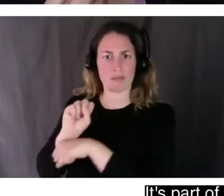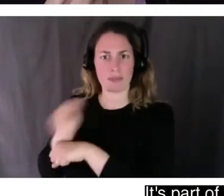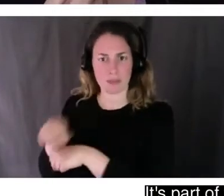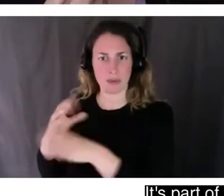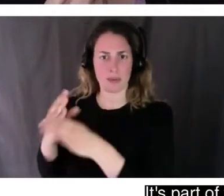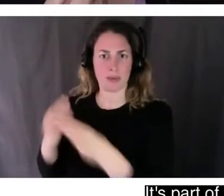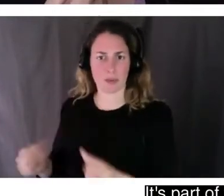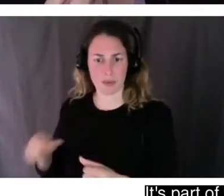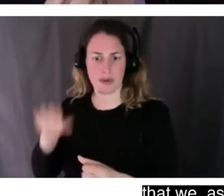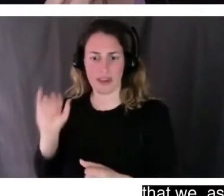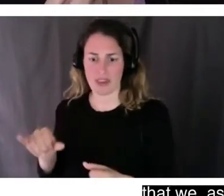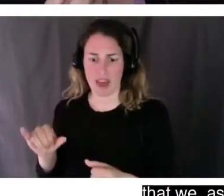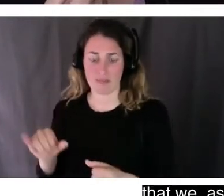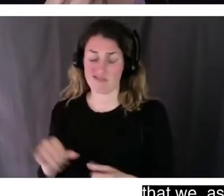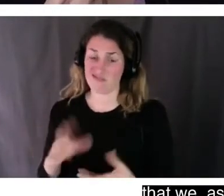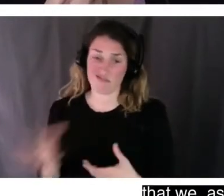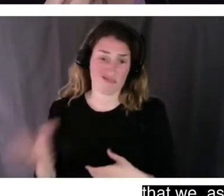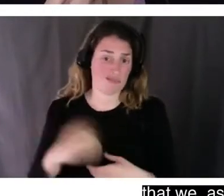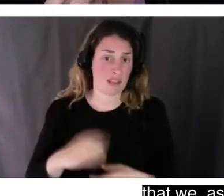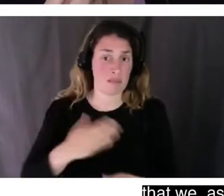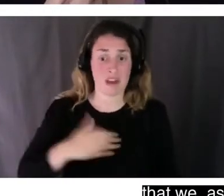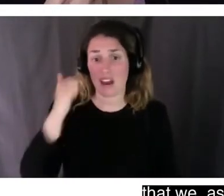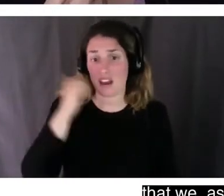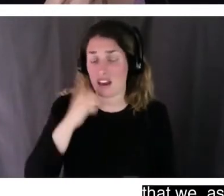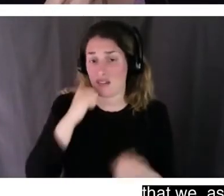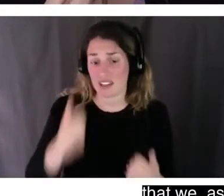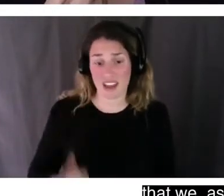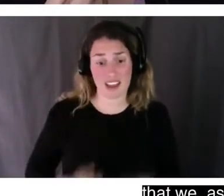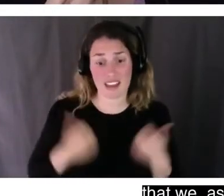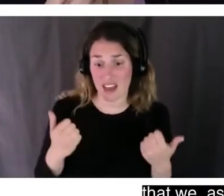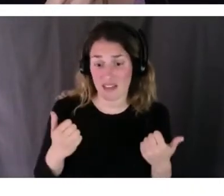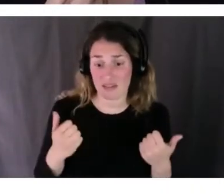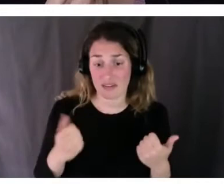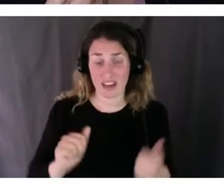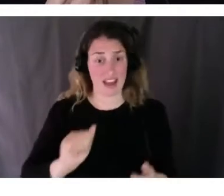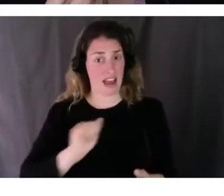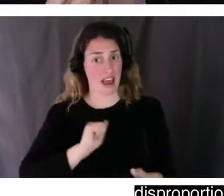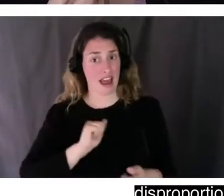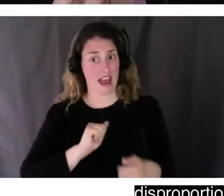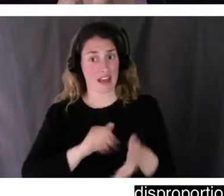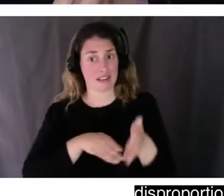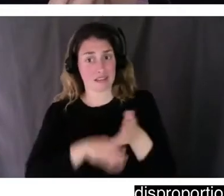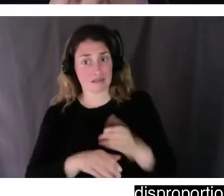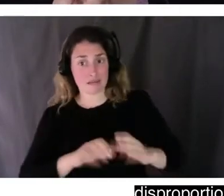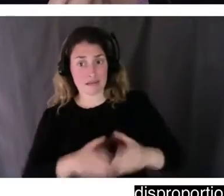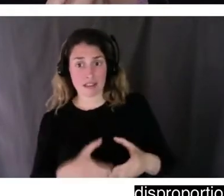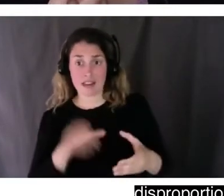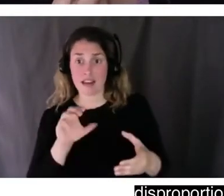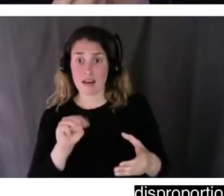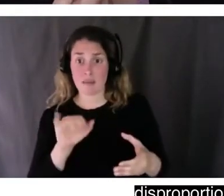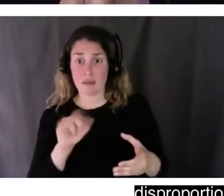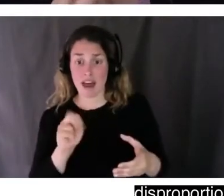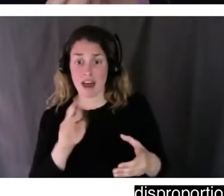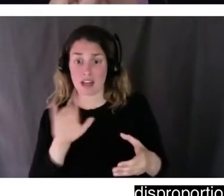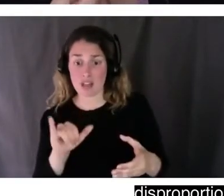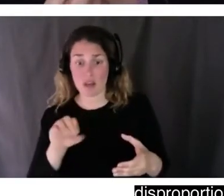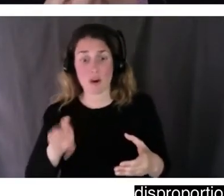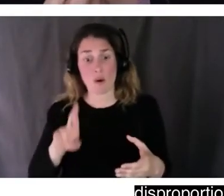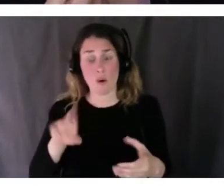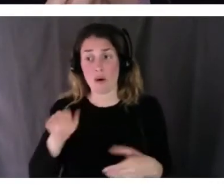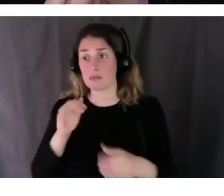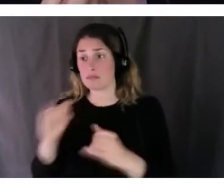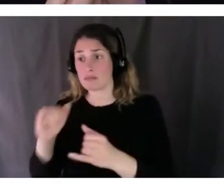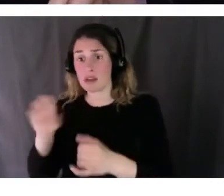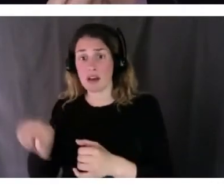survival mechanism, I think, that we, as, you know, minorities and other disproportionate populations face every